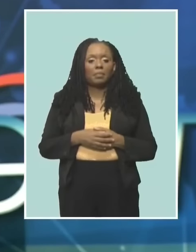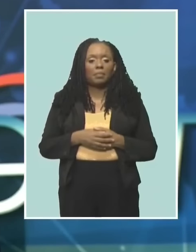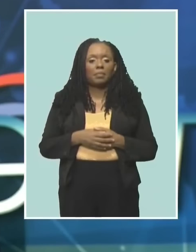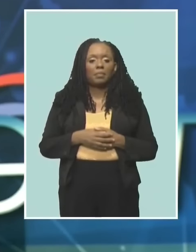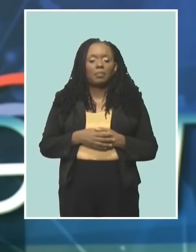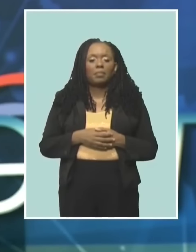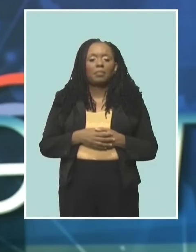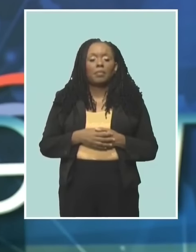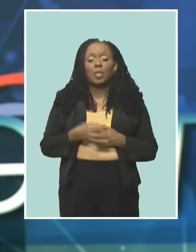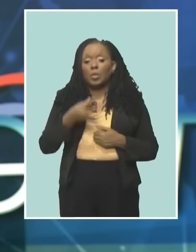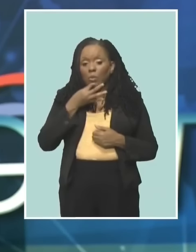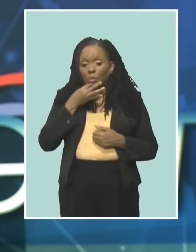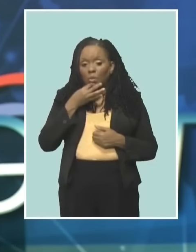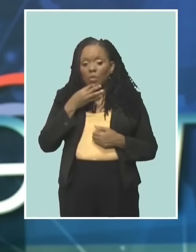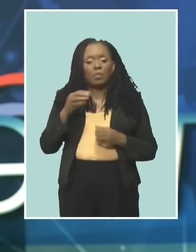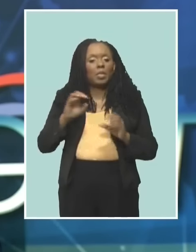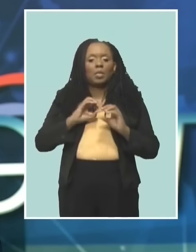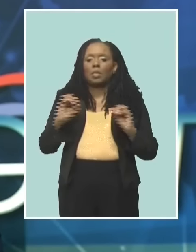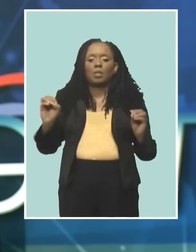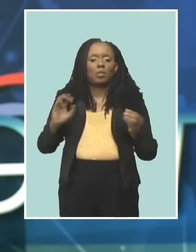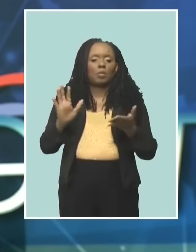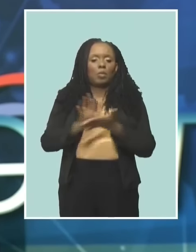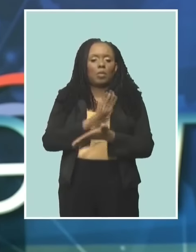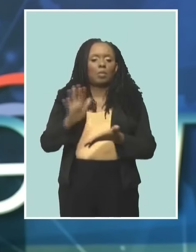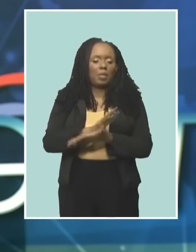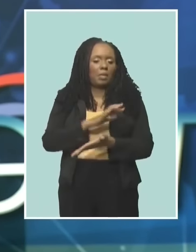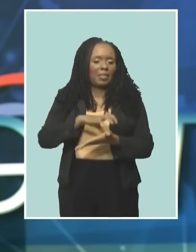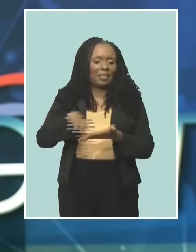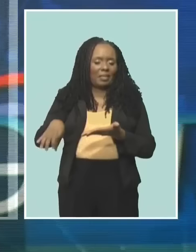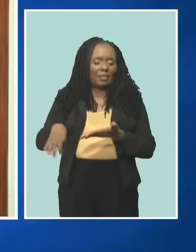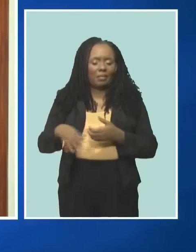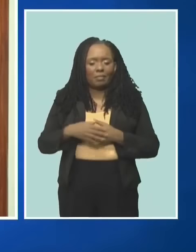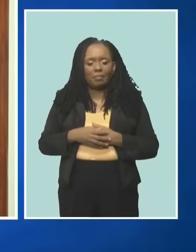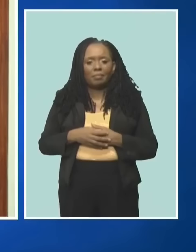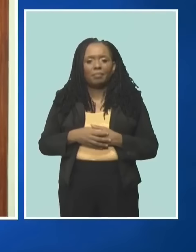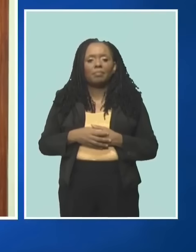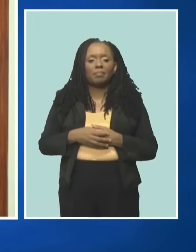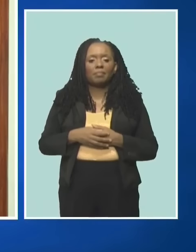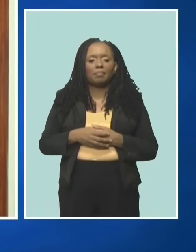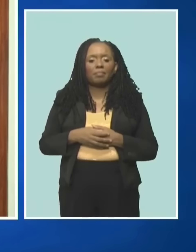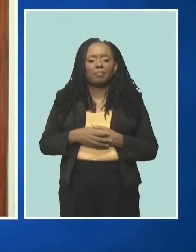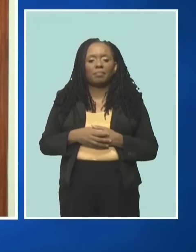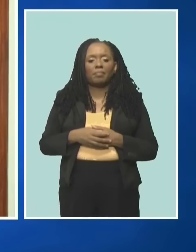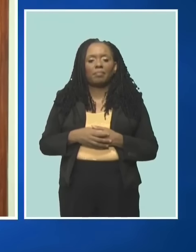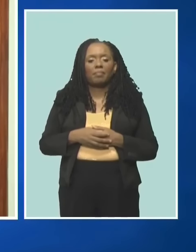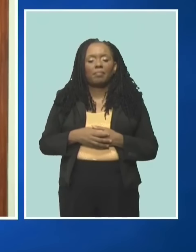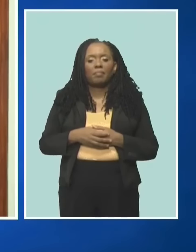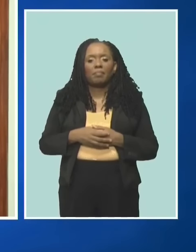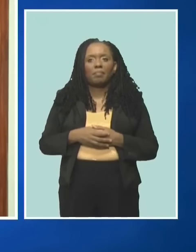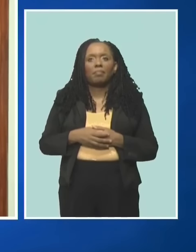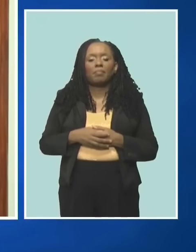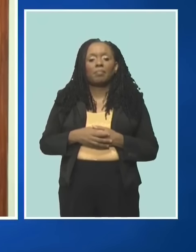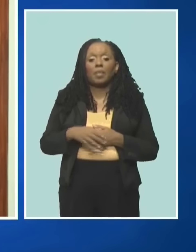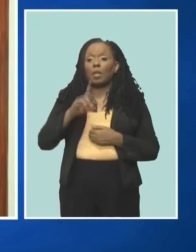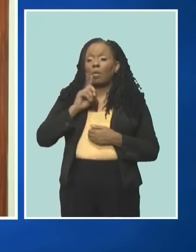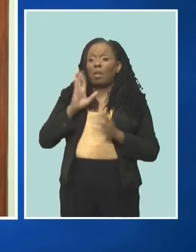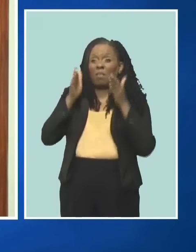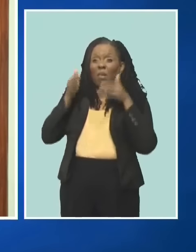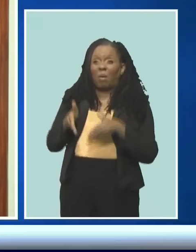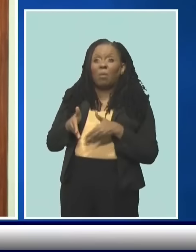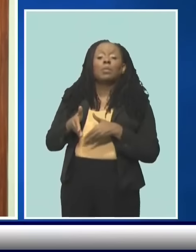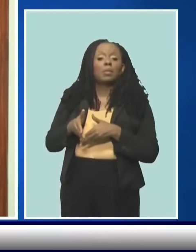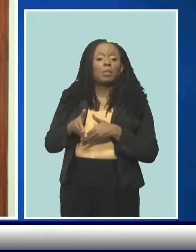says the move is to eventually eliminate checks. Bank's focus is on I would say, the digital roadmap. So the